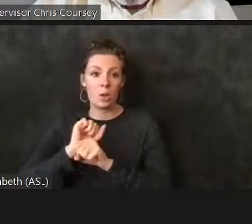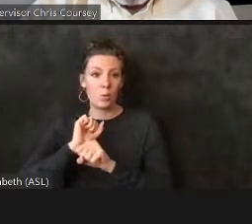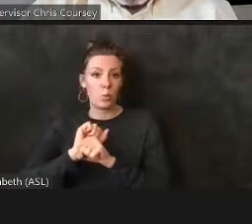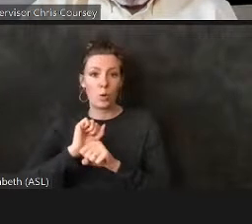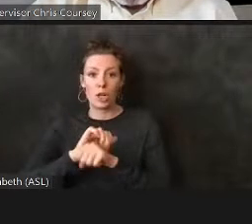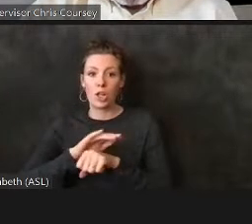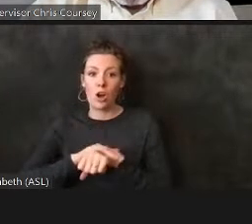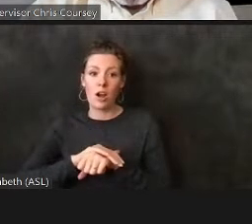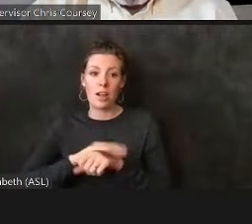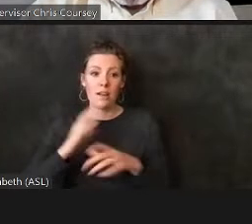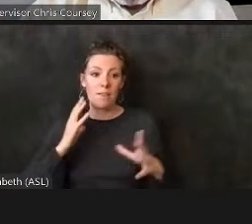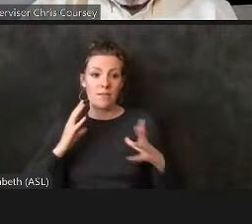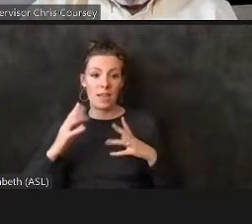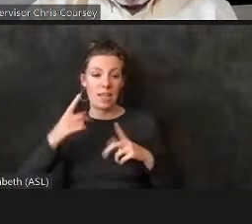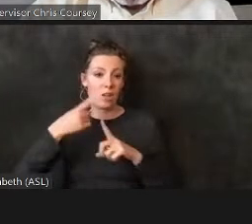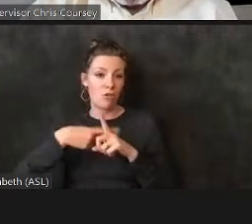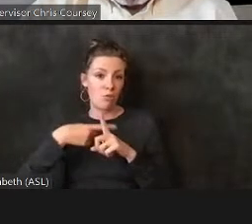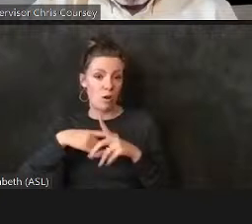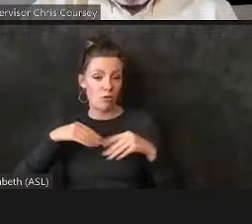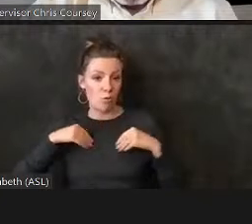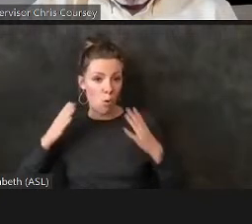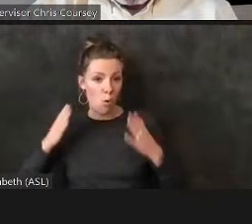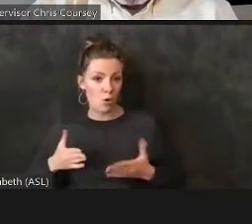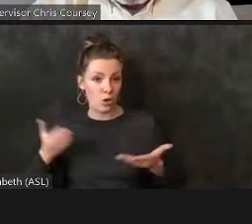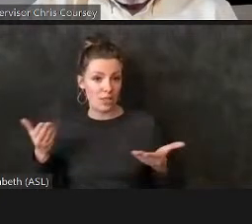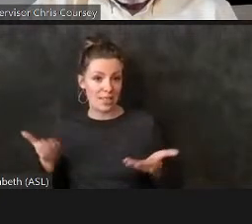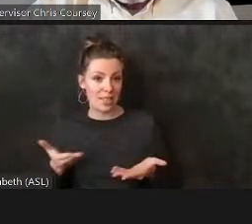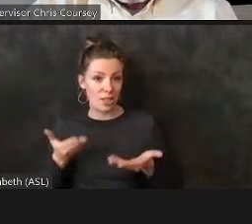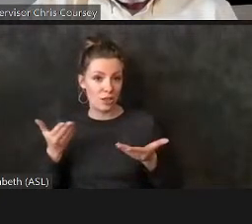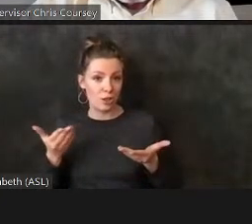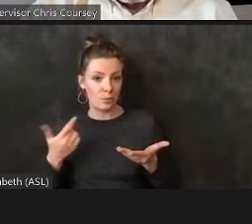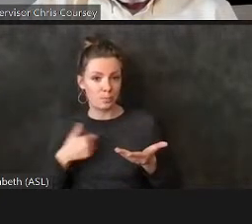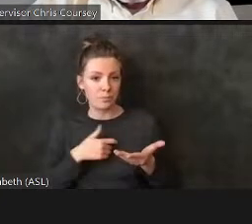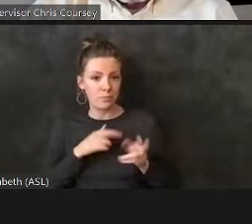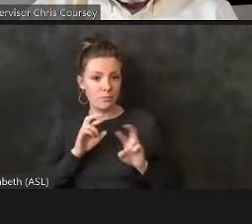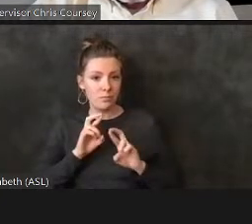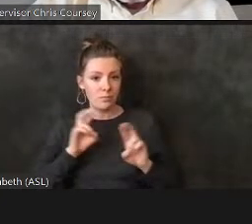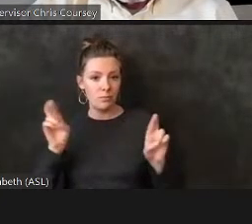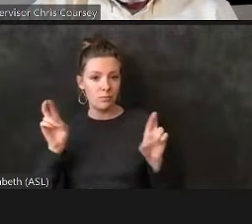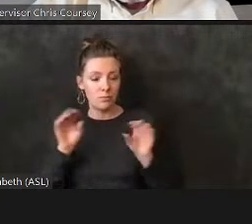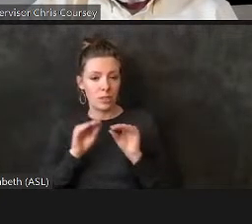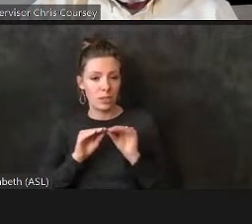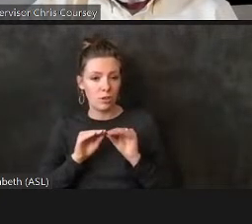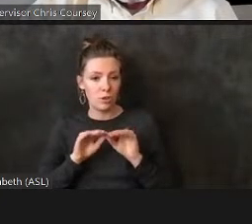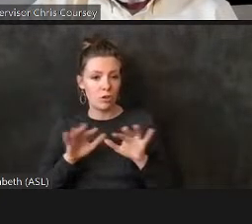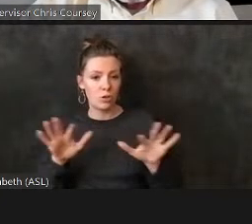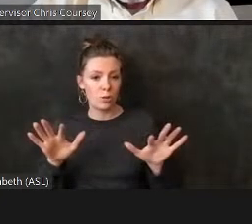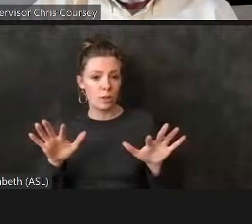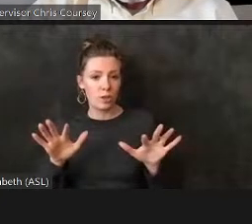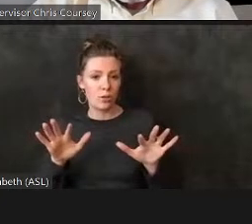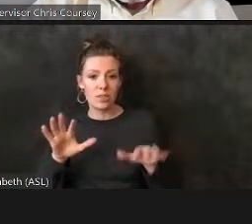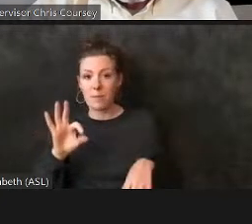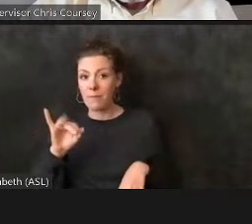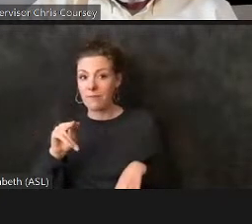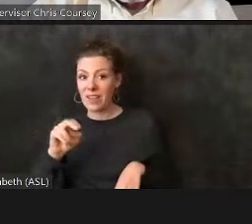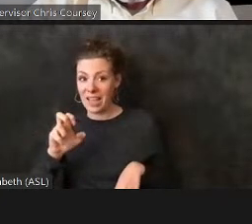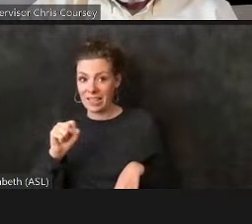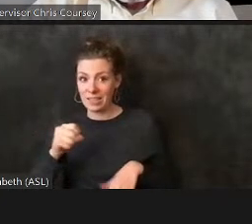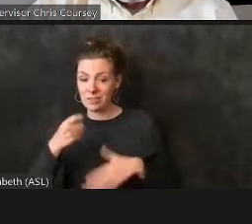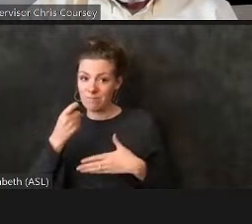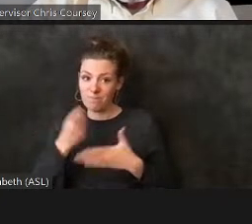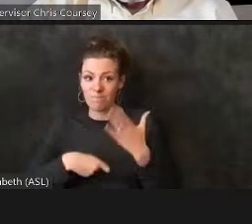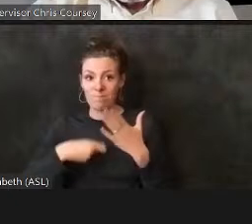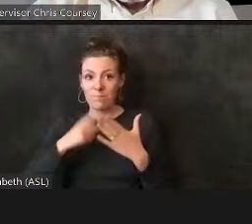rental owners in Sonoma Valley. We're getting ready to issue some significant fines for